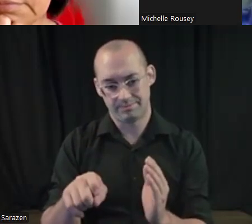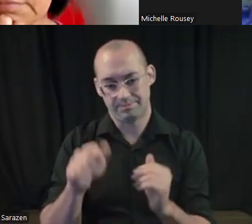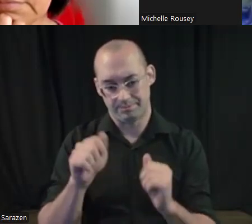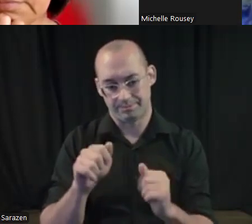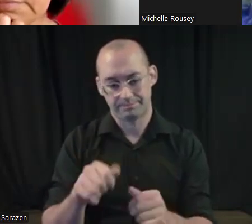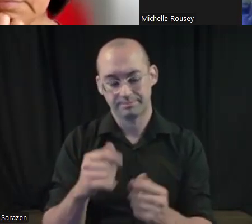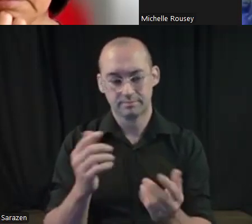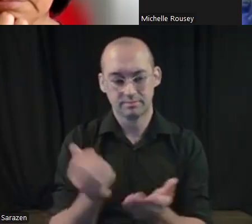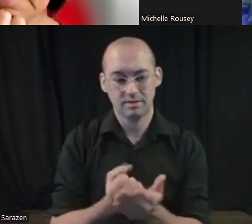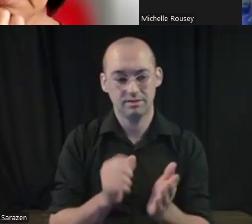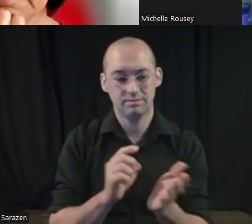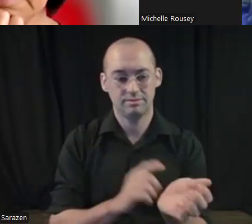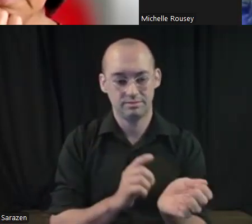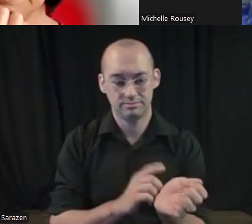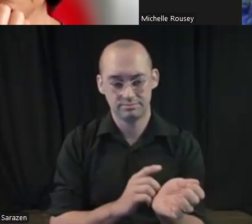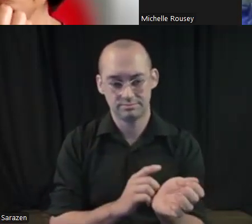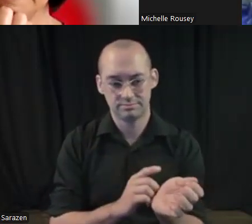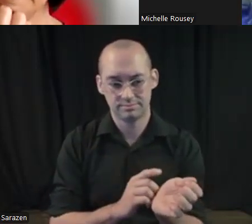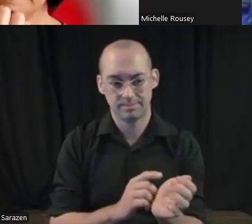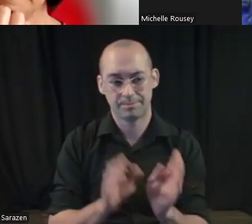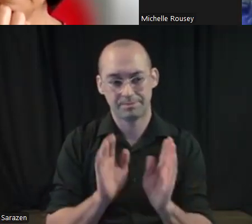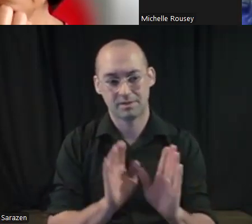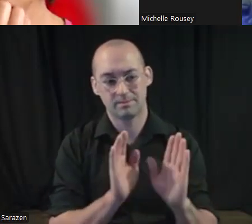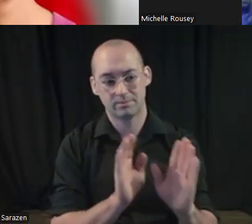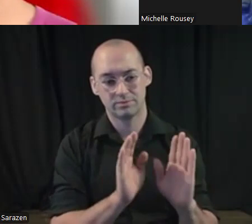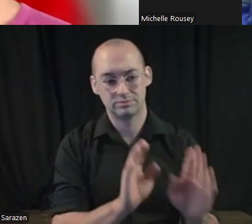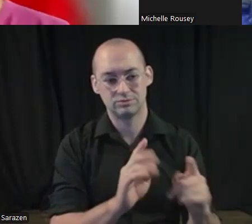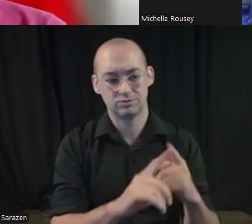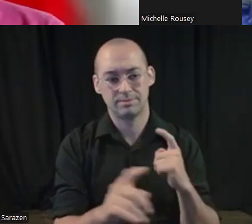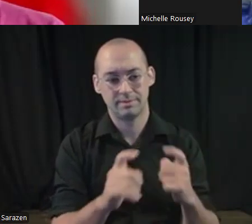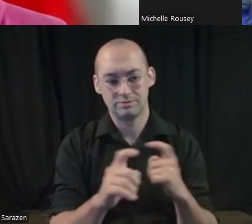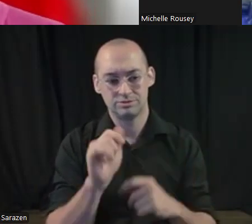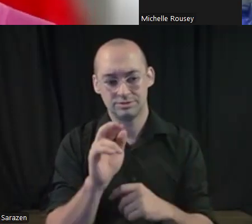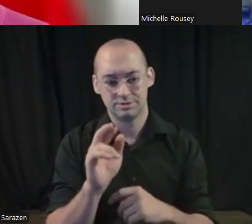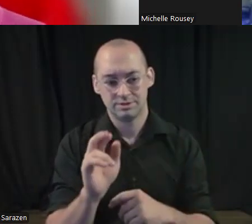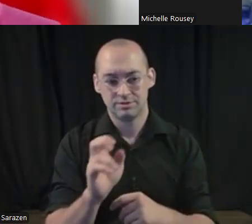doctor. Being pushed into managed care has not